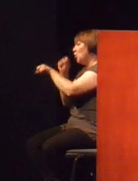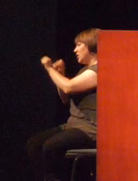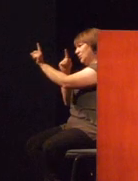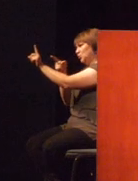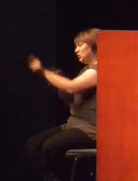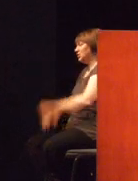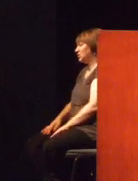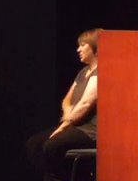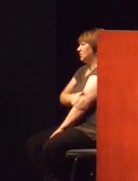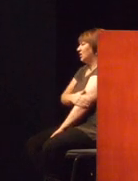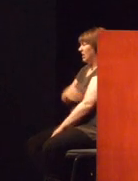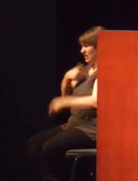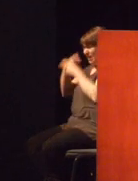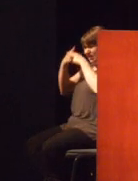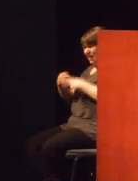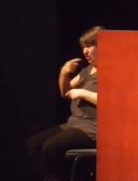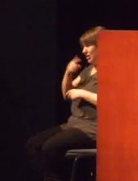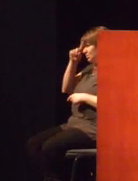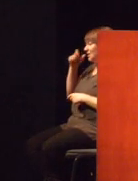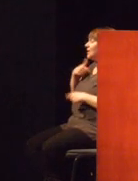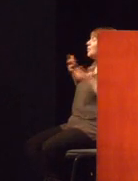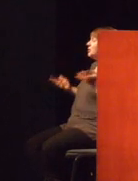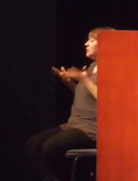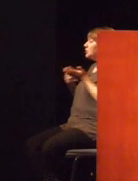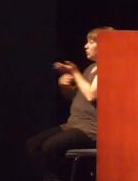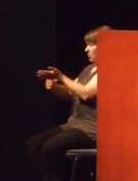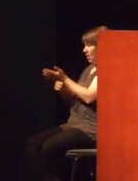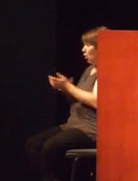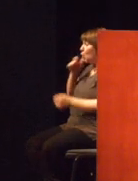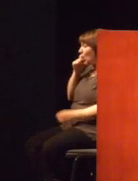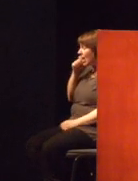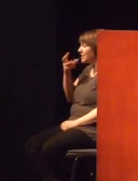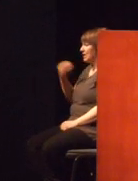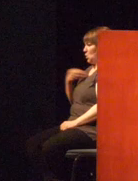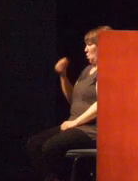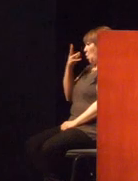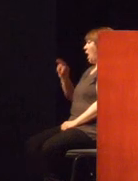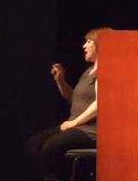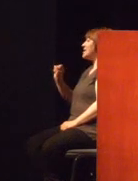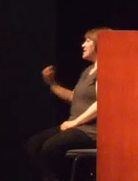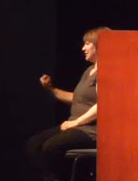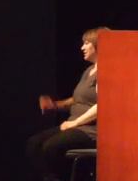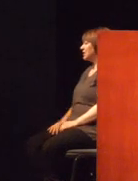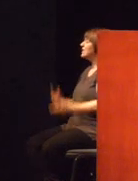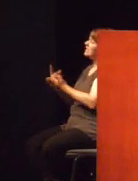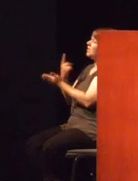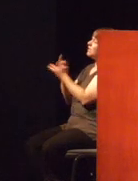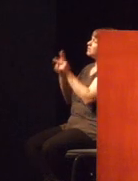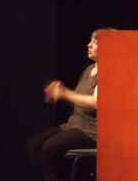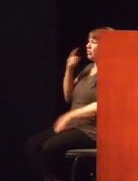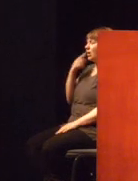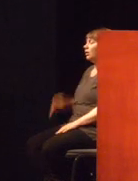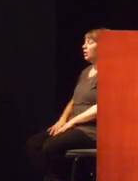talk, Building the Beloved Community, because I'm here to talk about race and whiteness. And I think that sometimes people hear that and think,